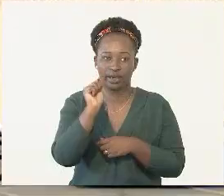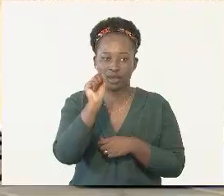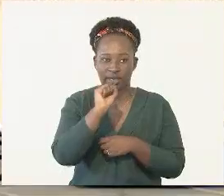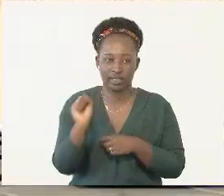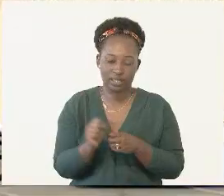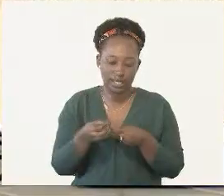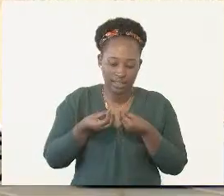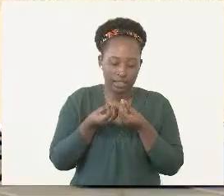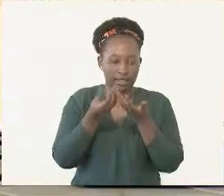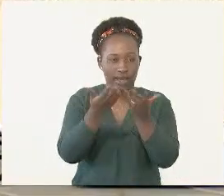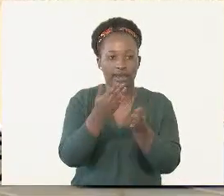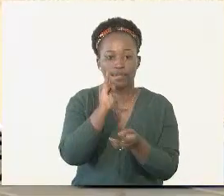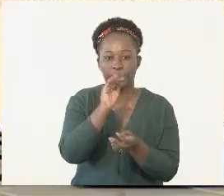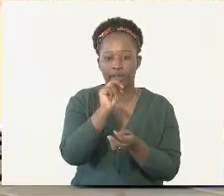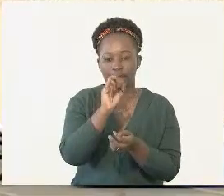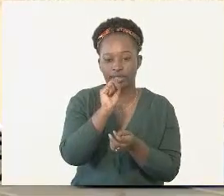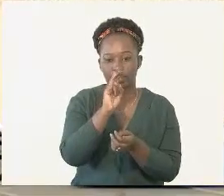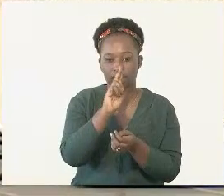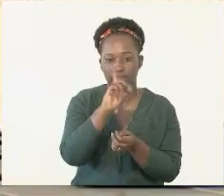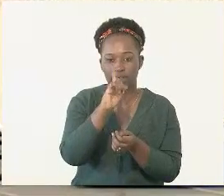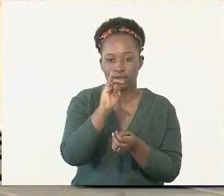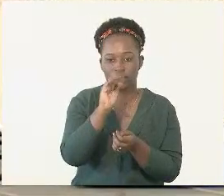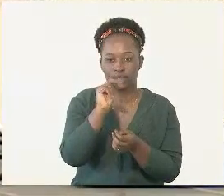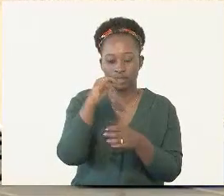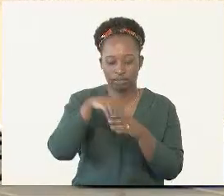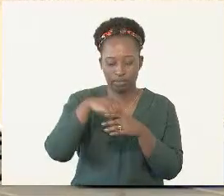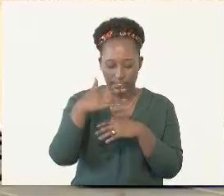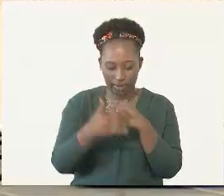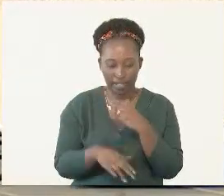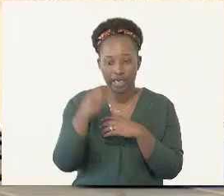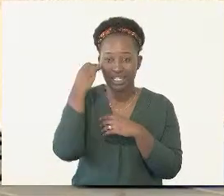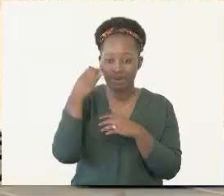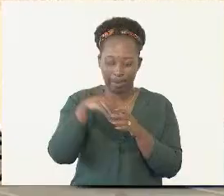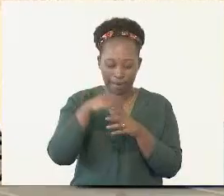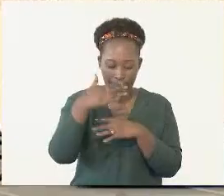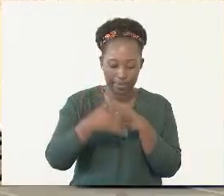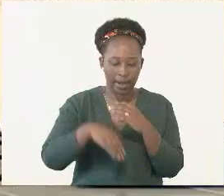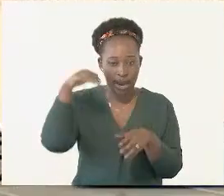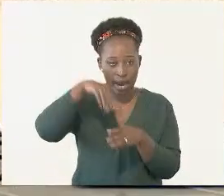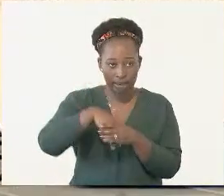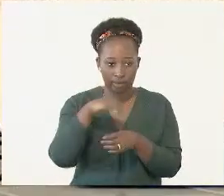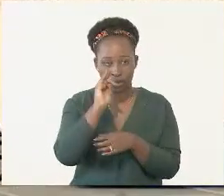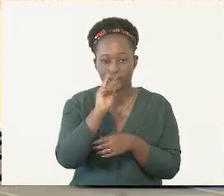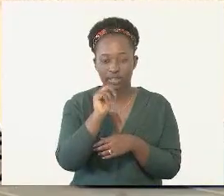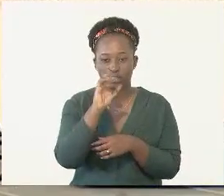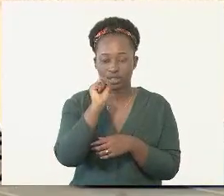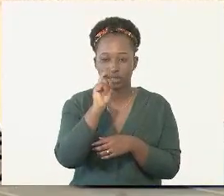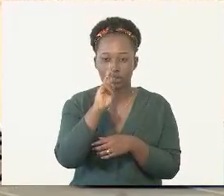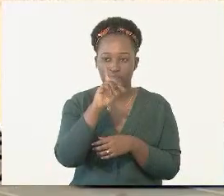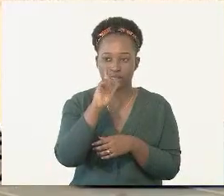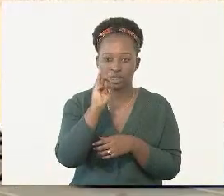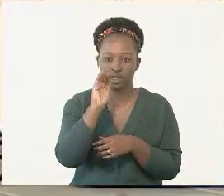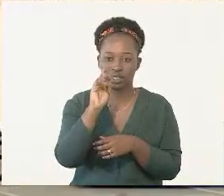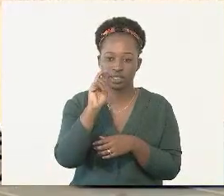blood. And if there is insulin into the blood, it is going to lower down the glucose level in the